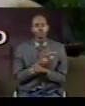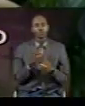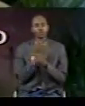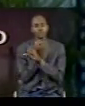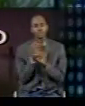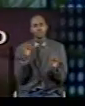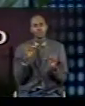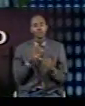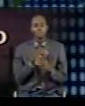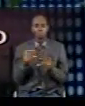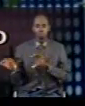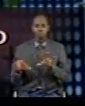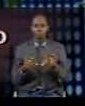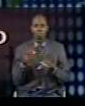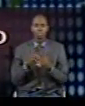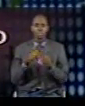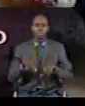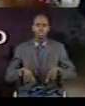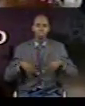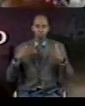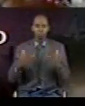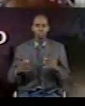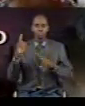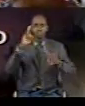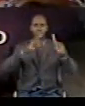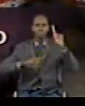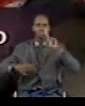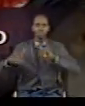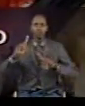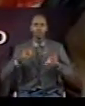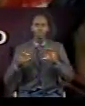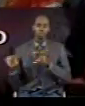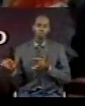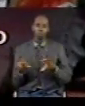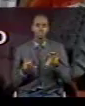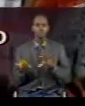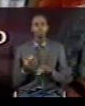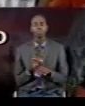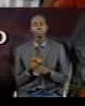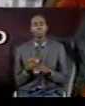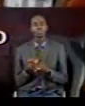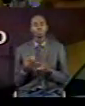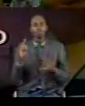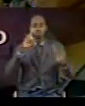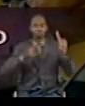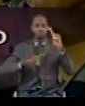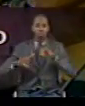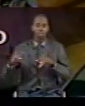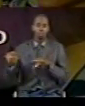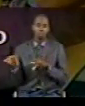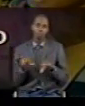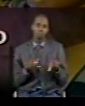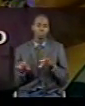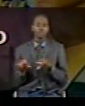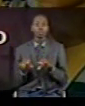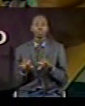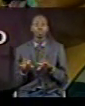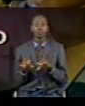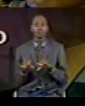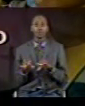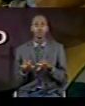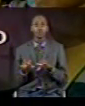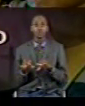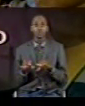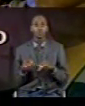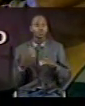today. Somebody shout performance. Shout it very well. God did it, even for